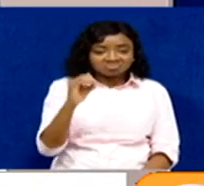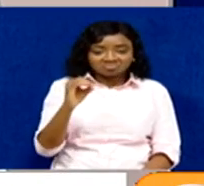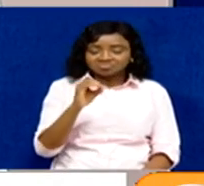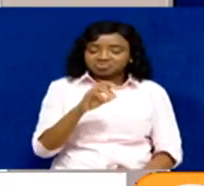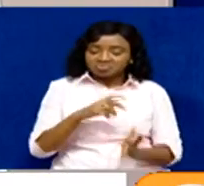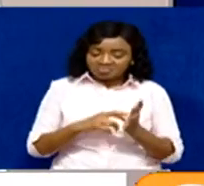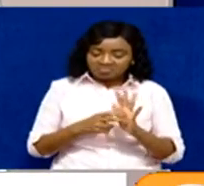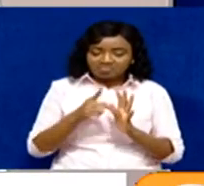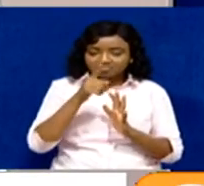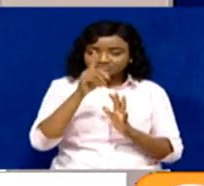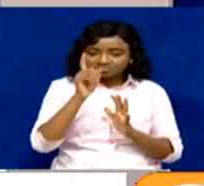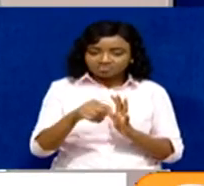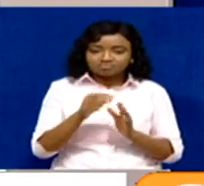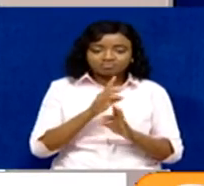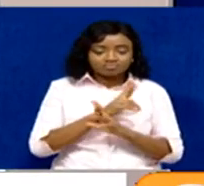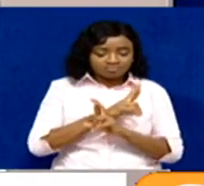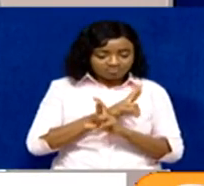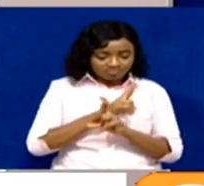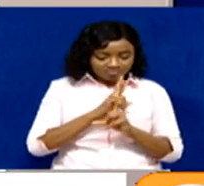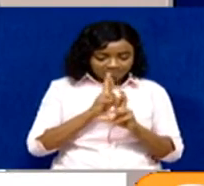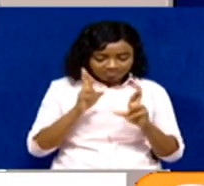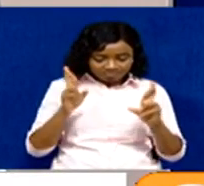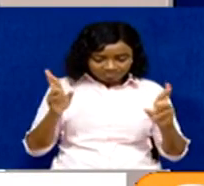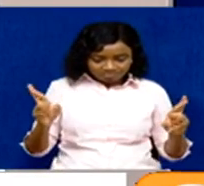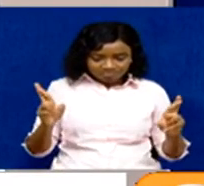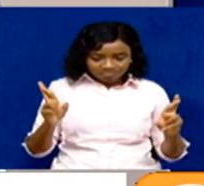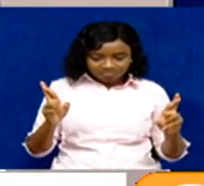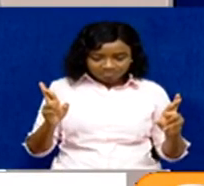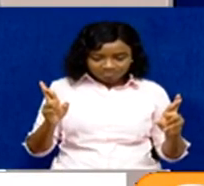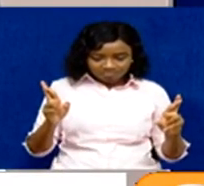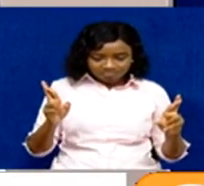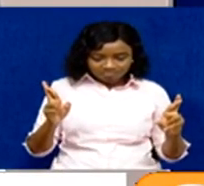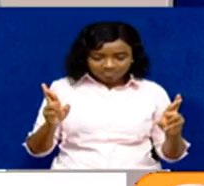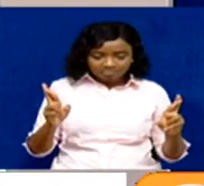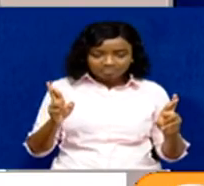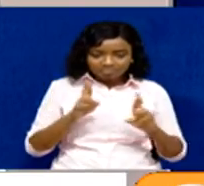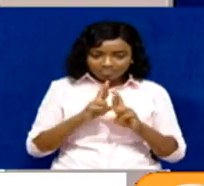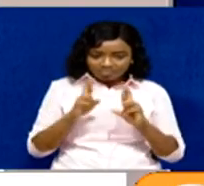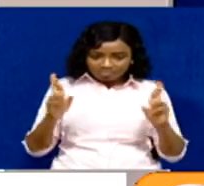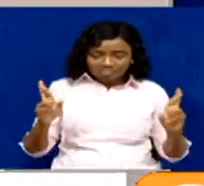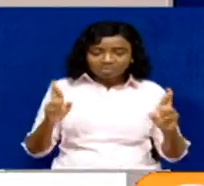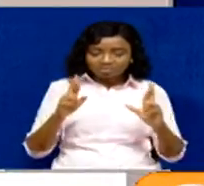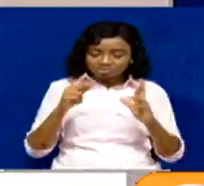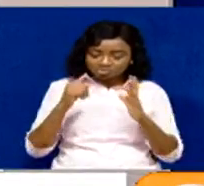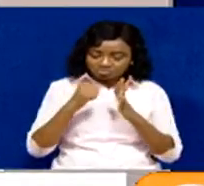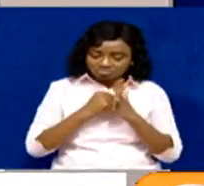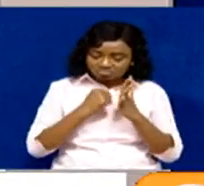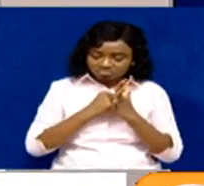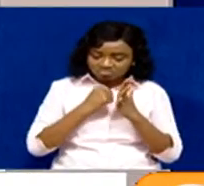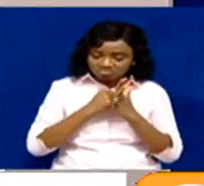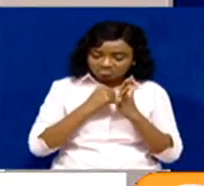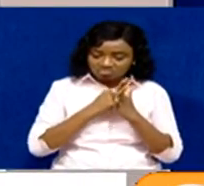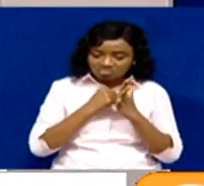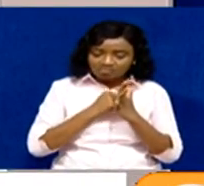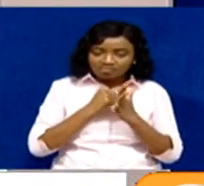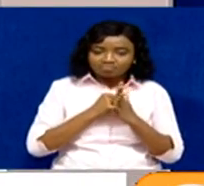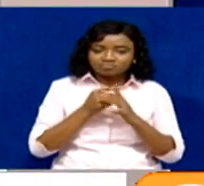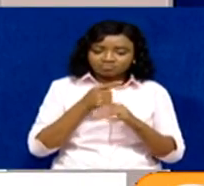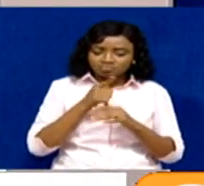ready to pitch a serious presidential candidature, as I believe,